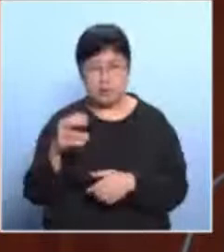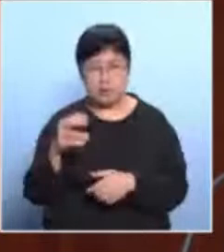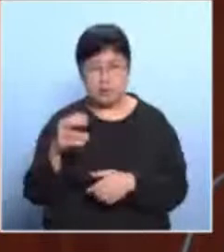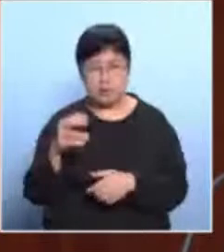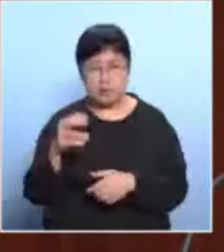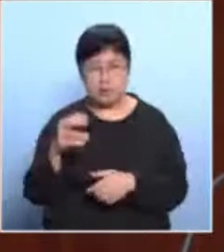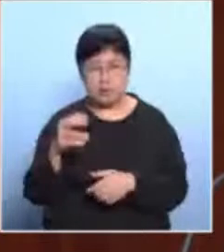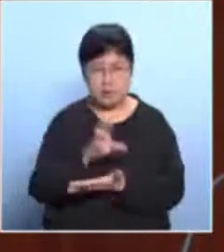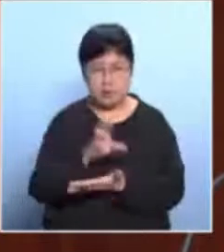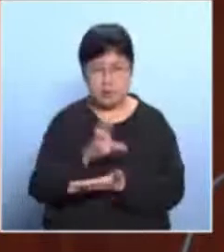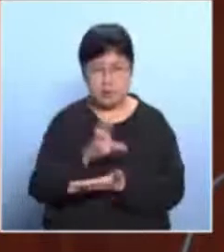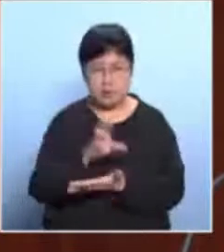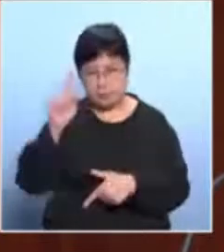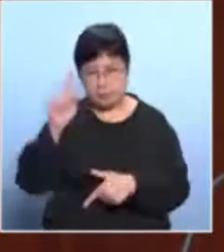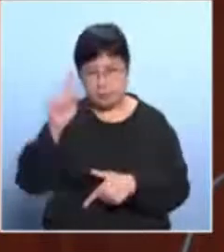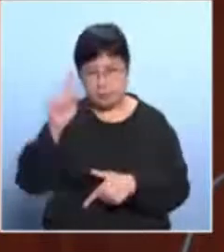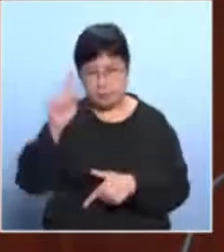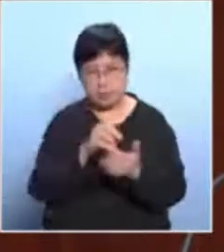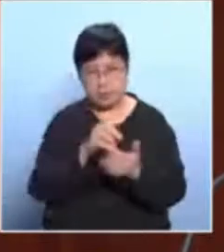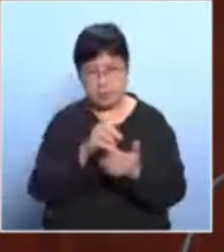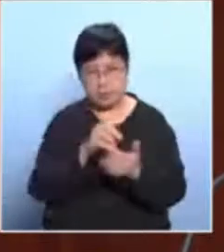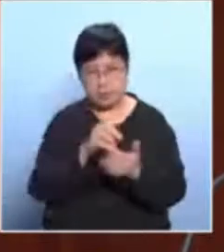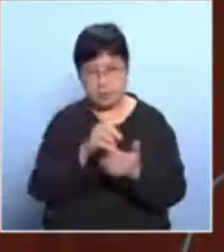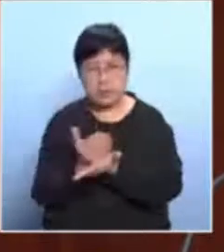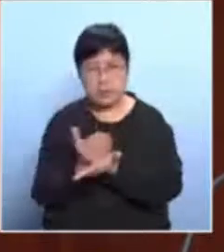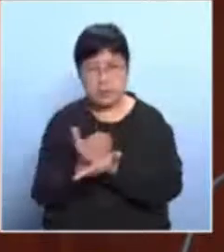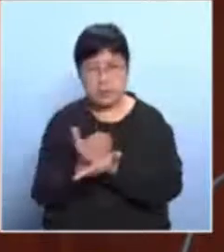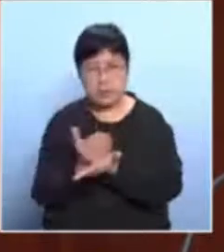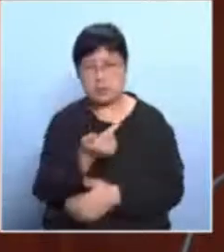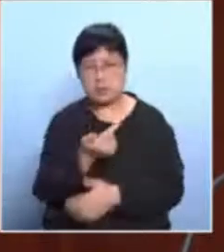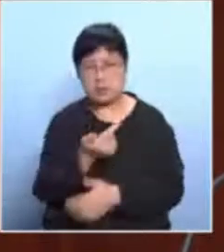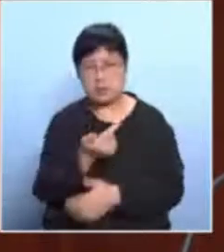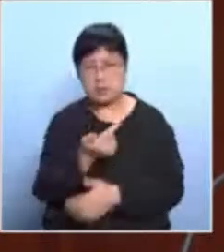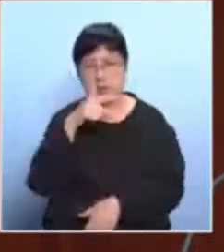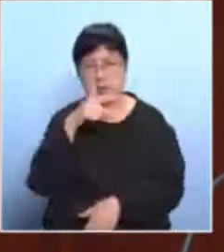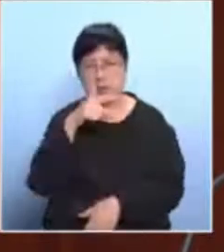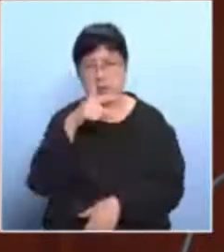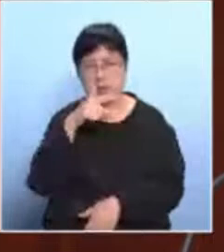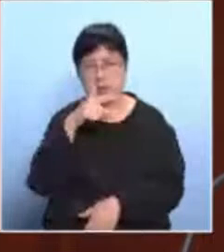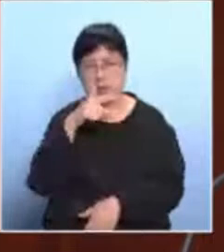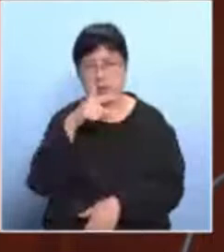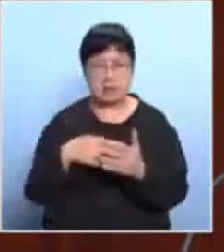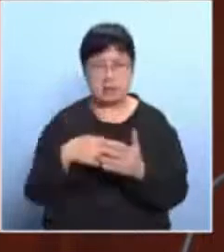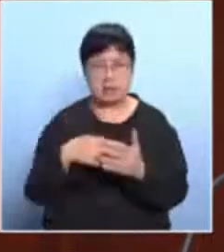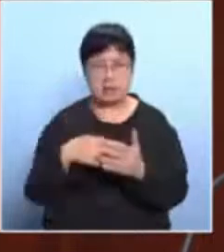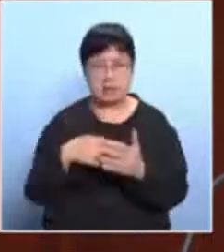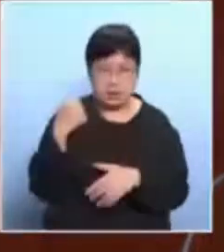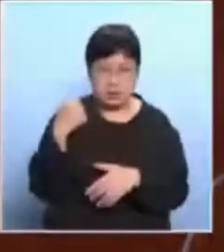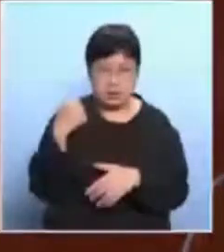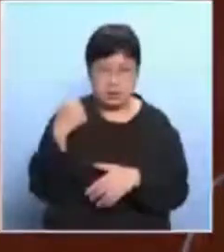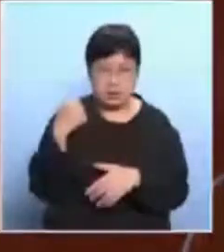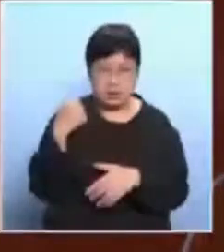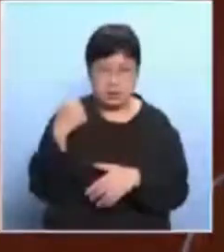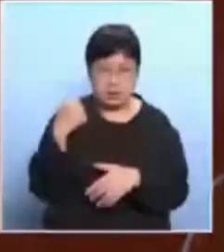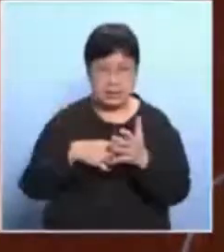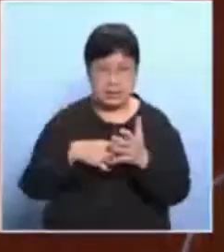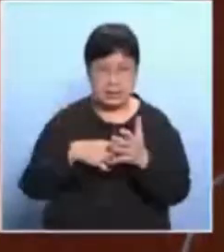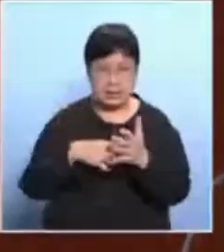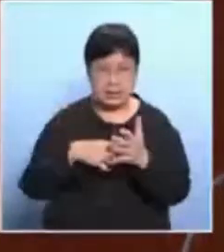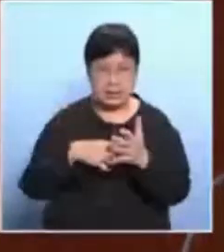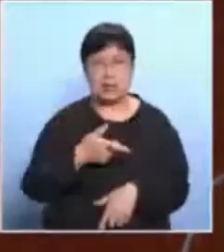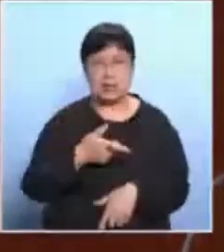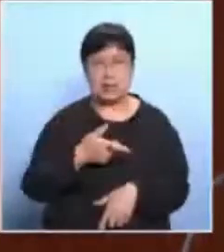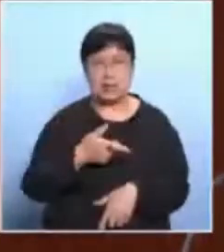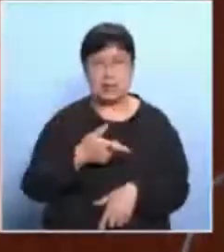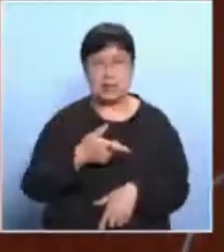will continue to test out more new energy vehicles, including electric public light buses, electric heavy goods